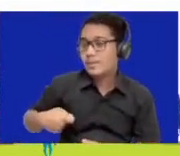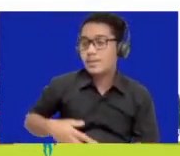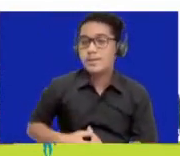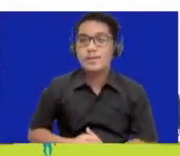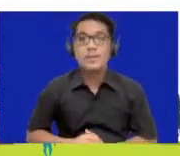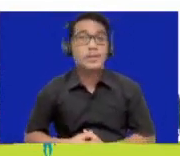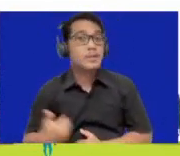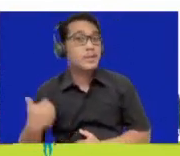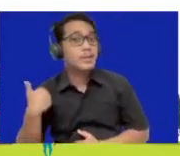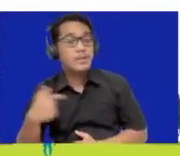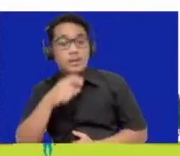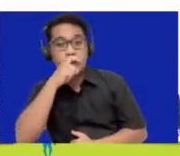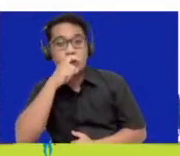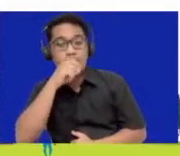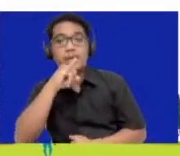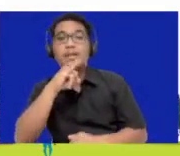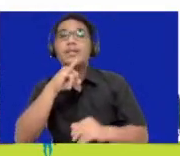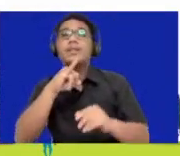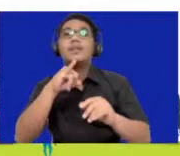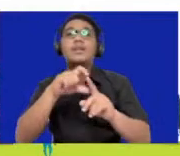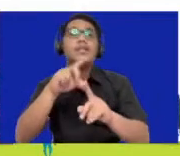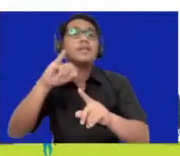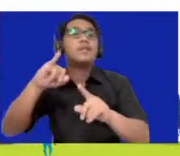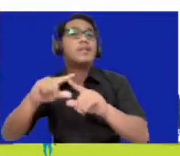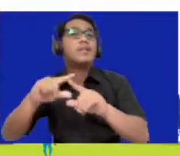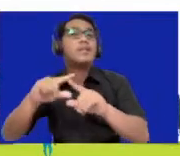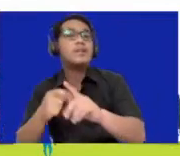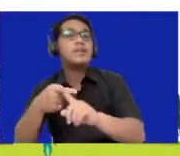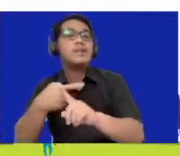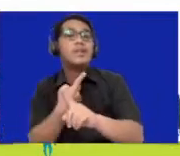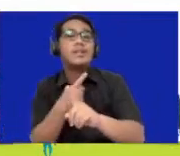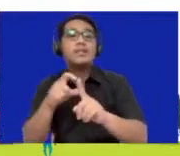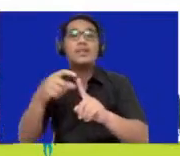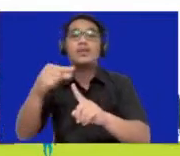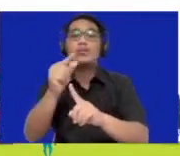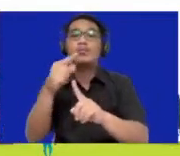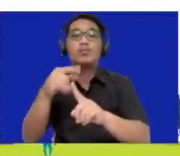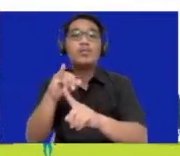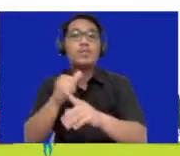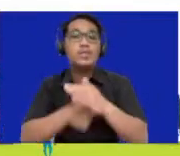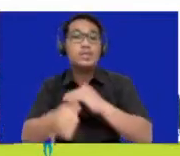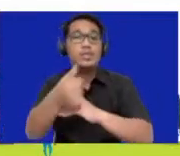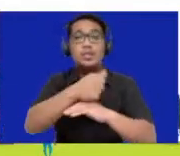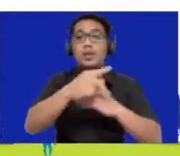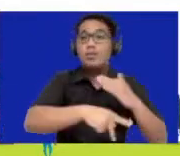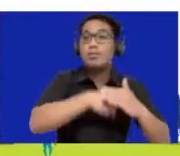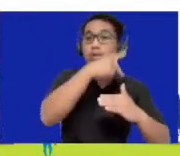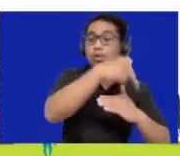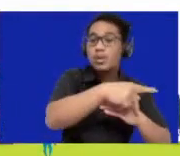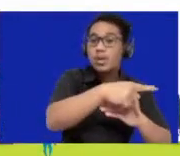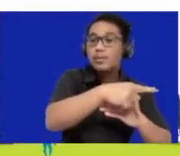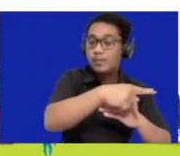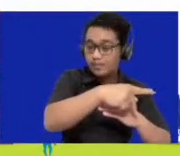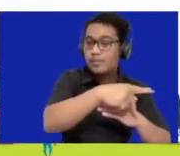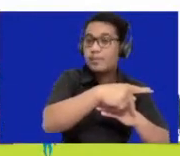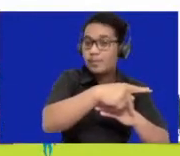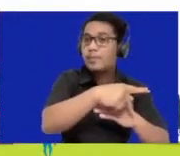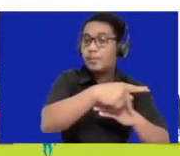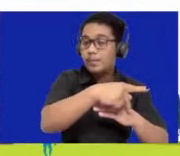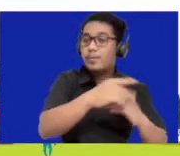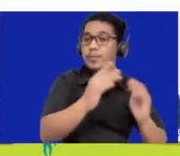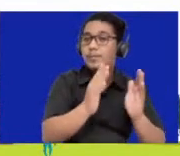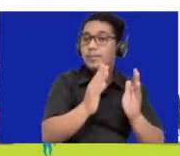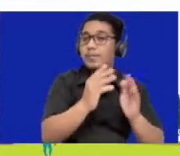deputy director of Cyclone Preparedness Program in Khulna. Khulna is the third largest city of Bangladesh. It's in